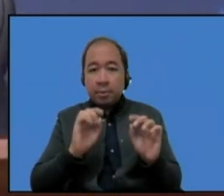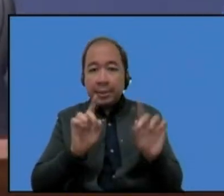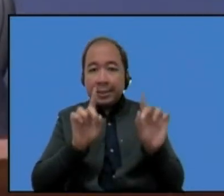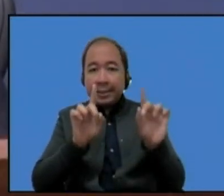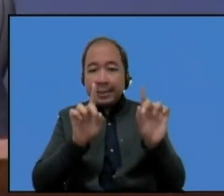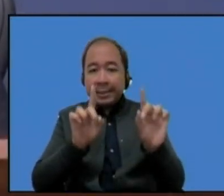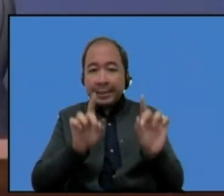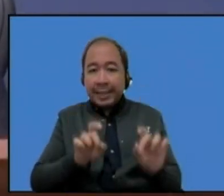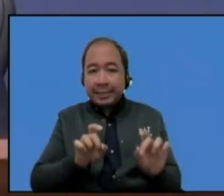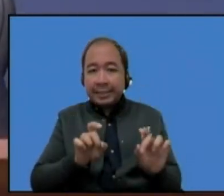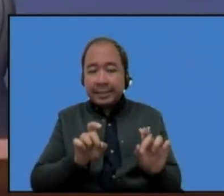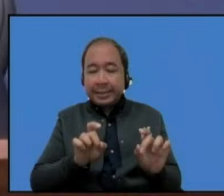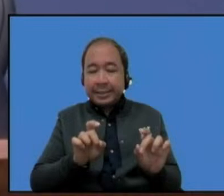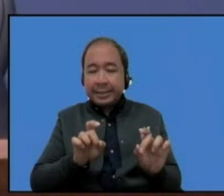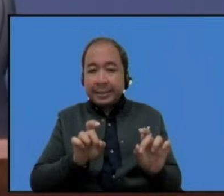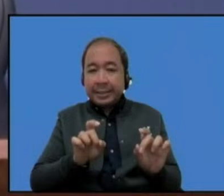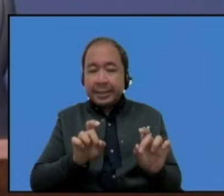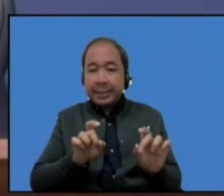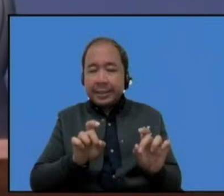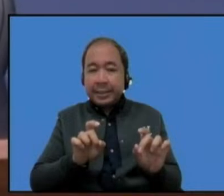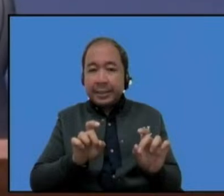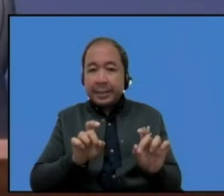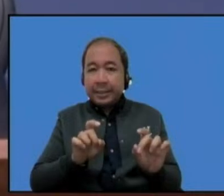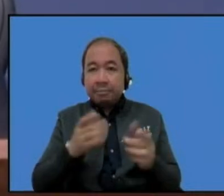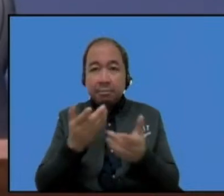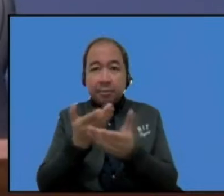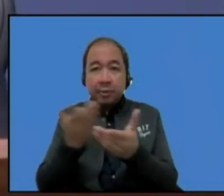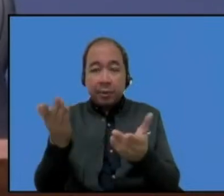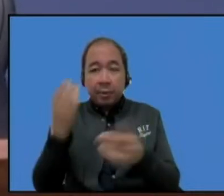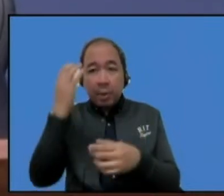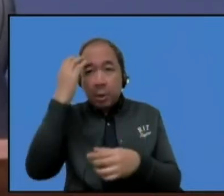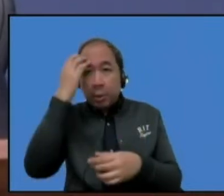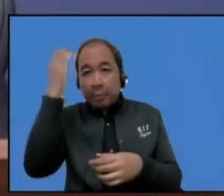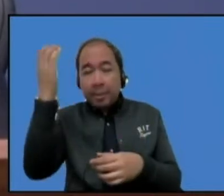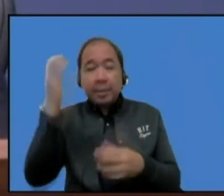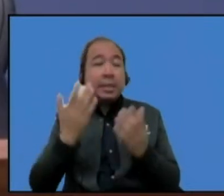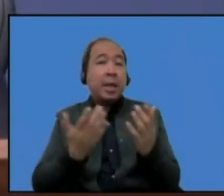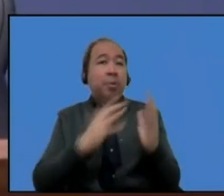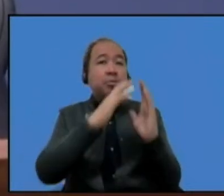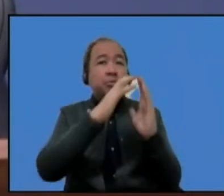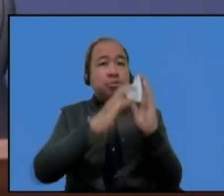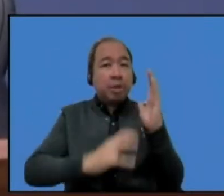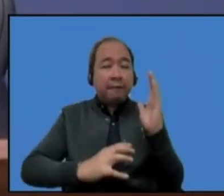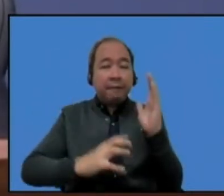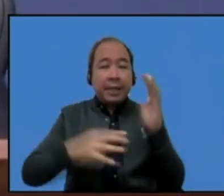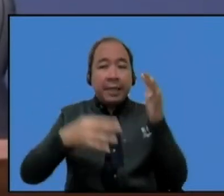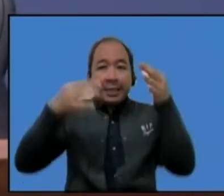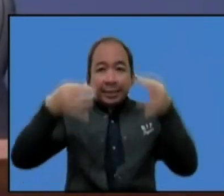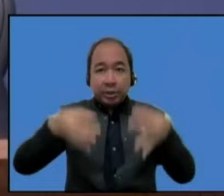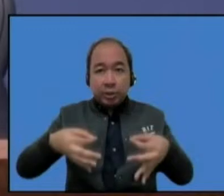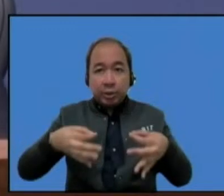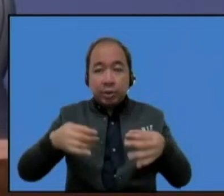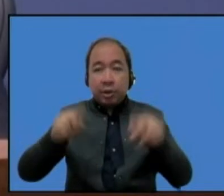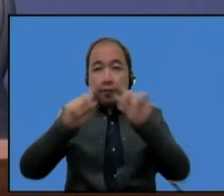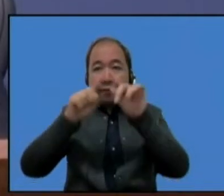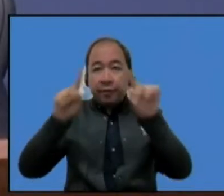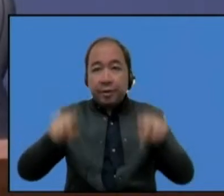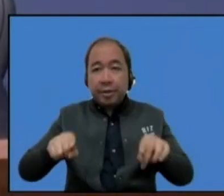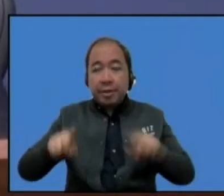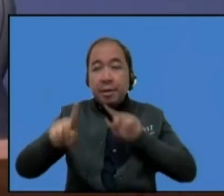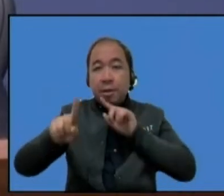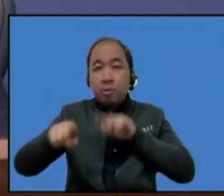convened, from the any government. So the draft decision of the draft report to be